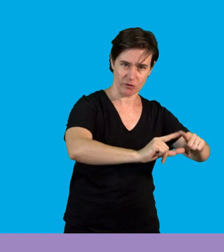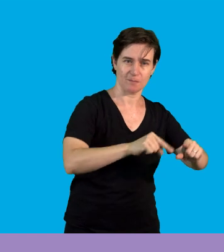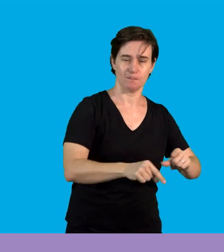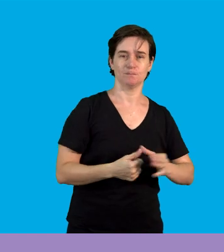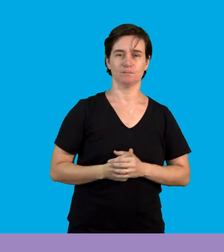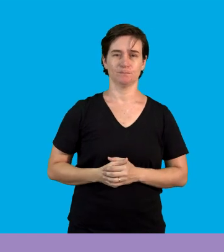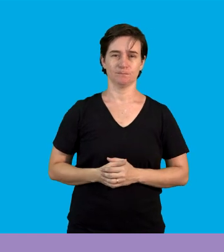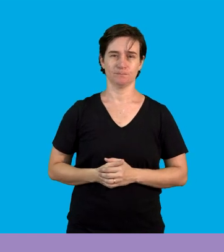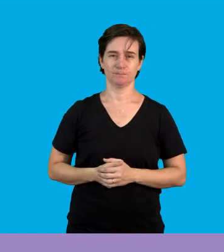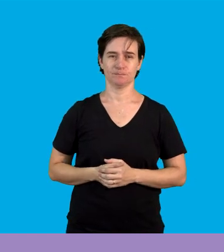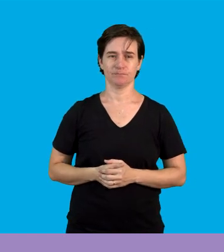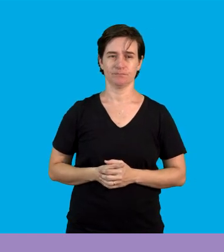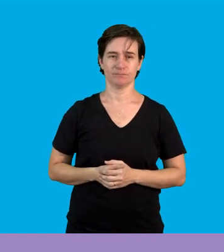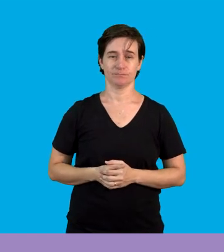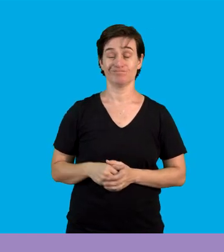prism.